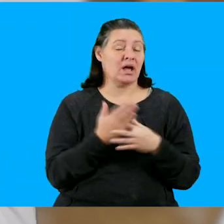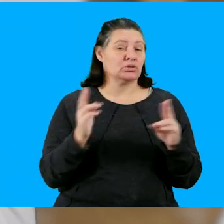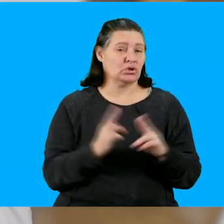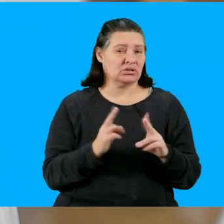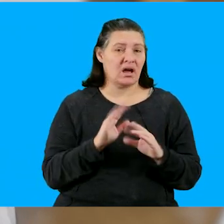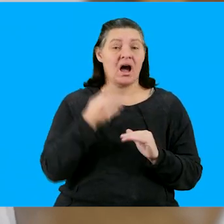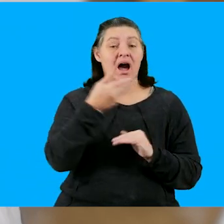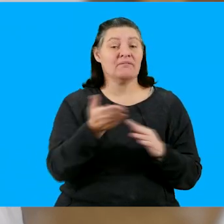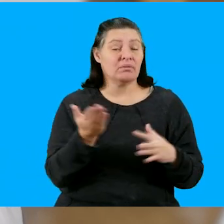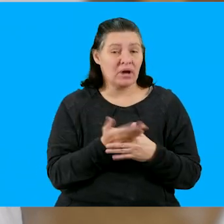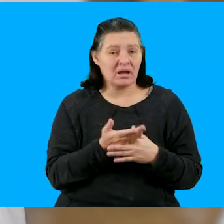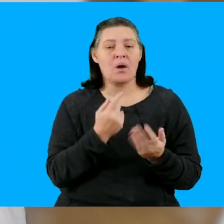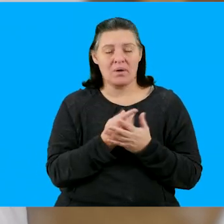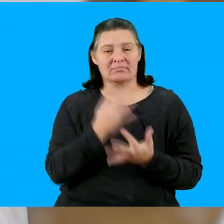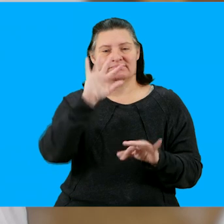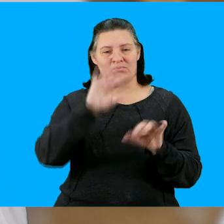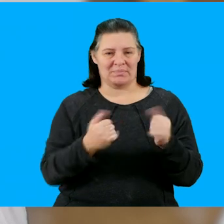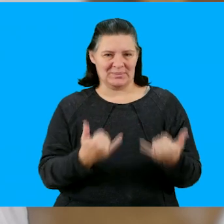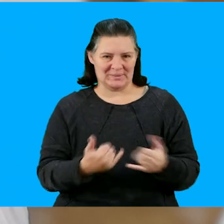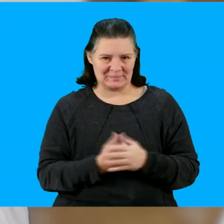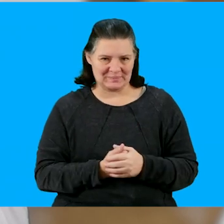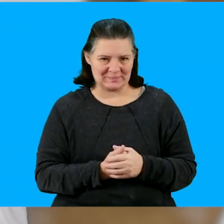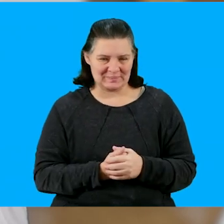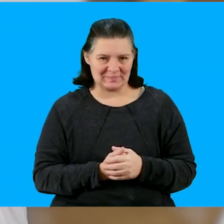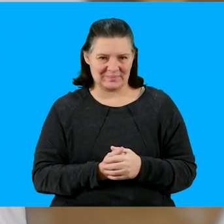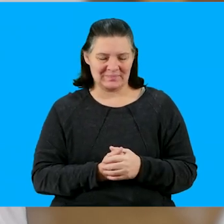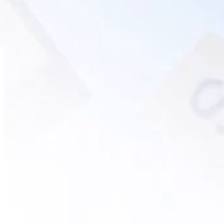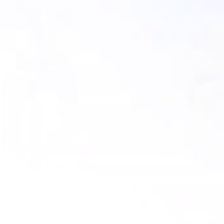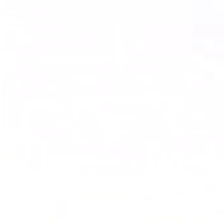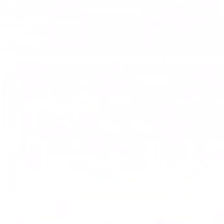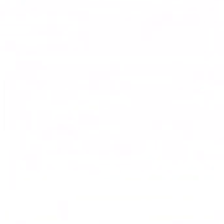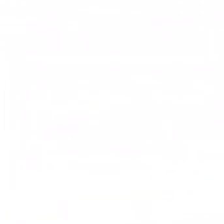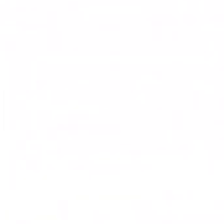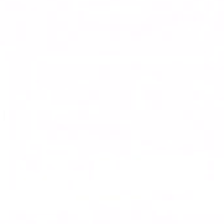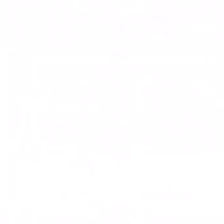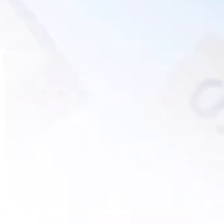short break. After the break, we'll wrap up today's lesson. See you now.